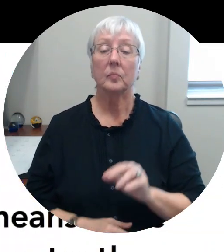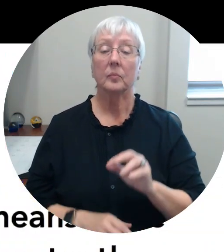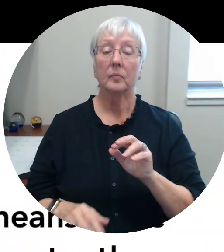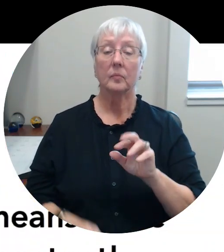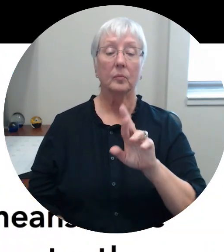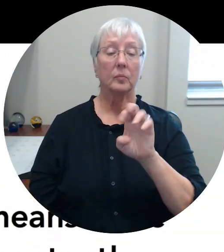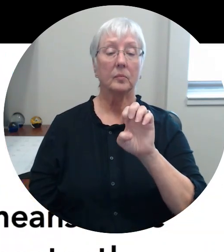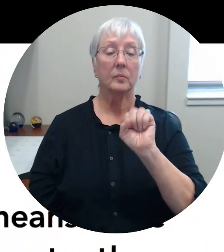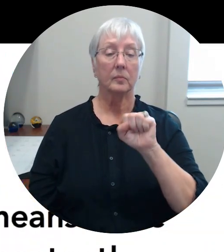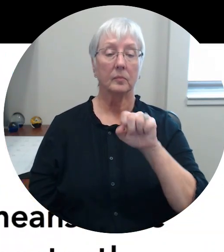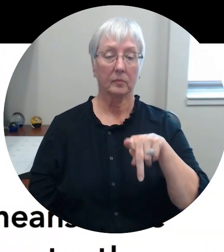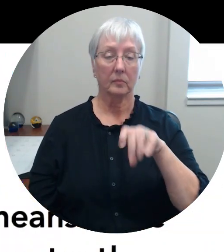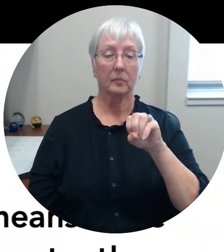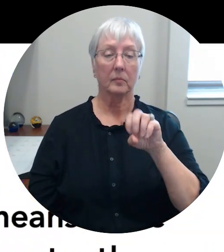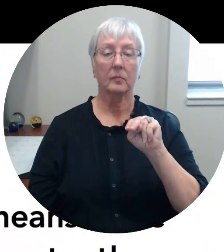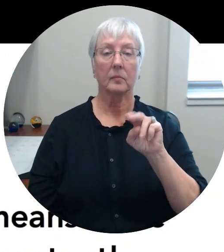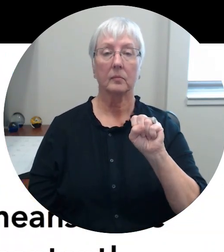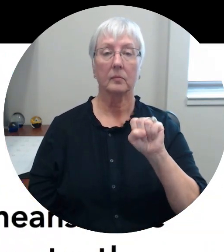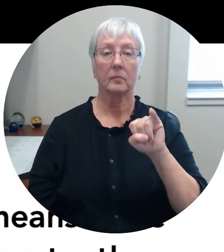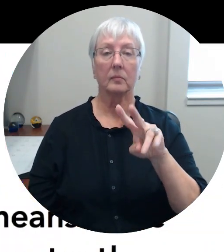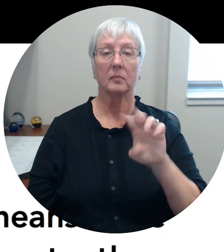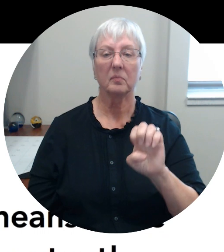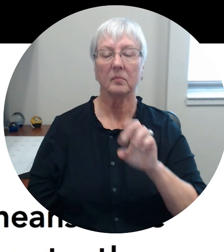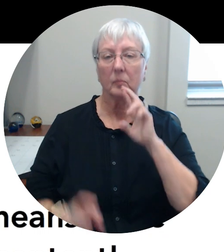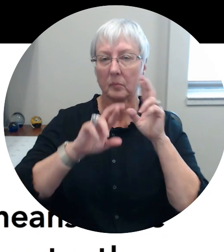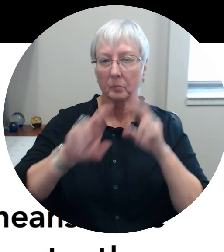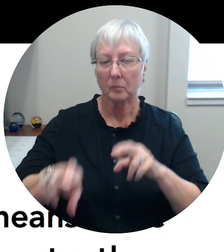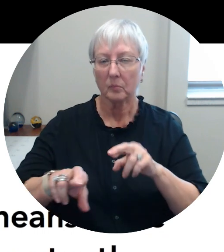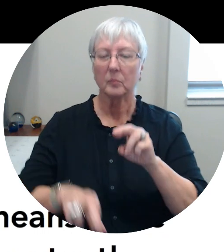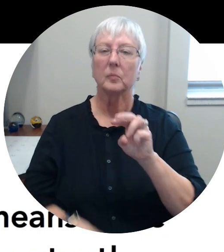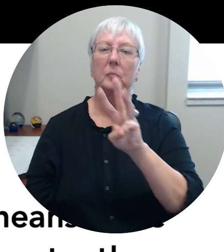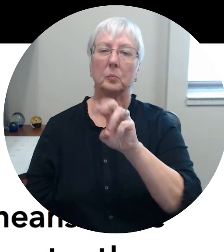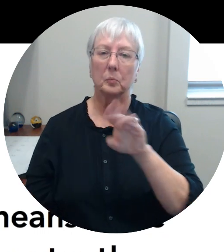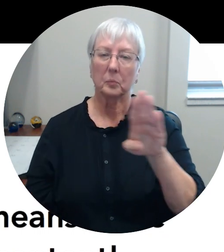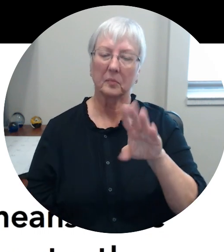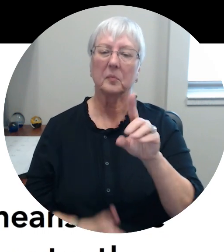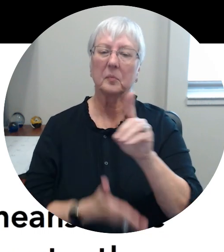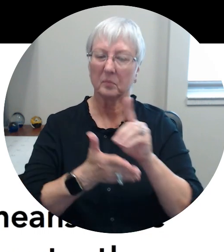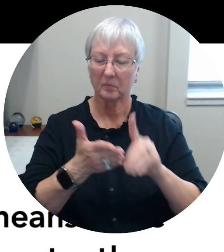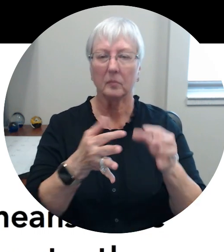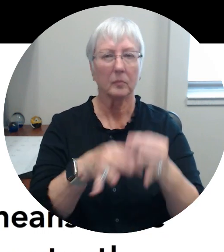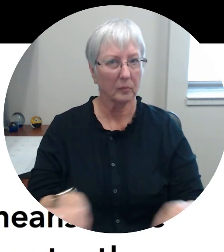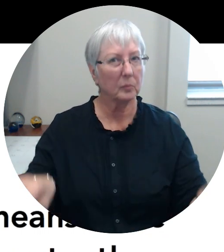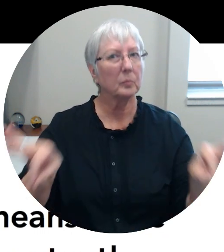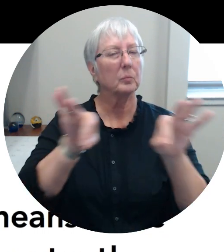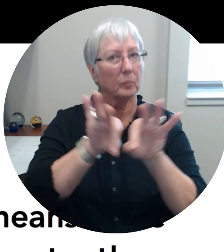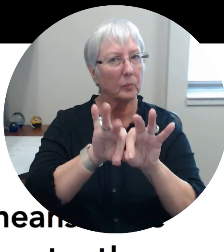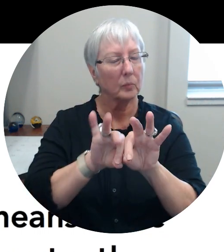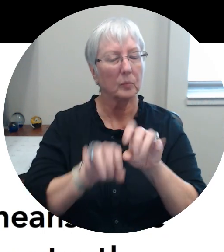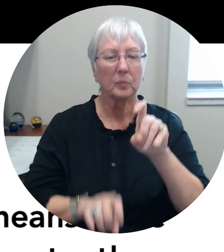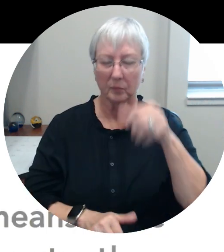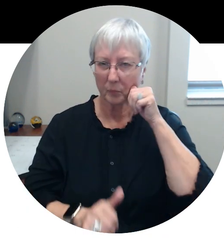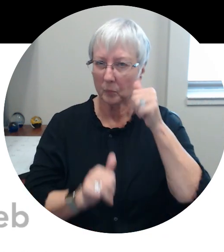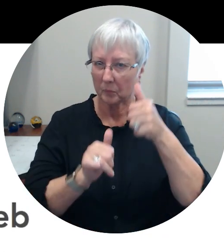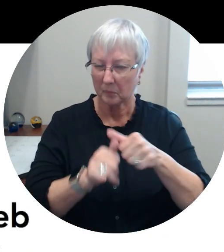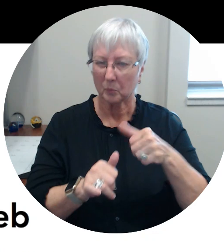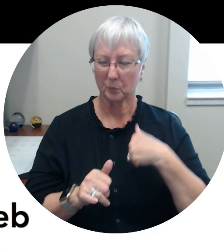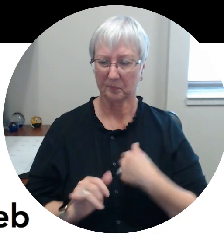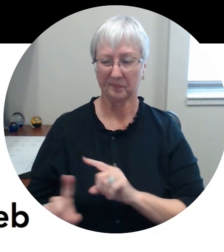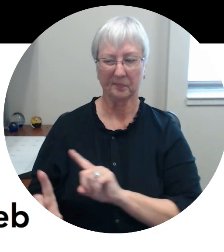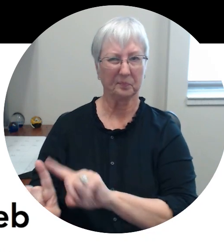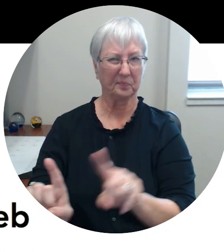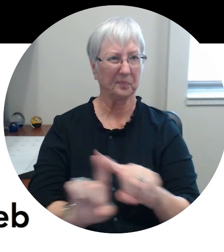web design changes the way we need to look at our web typography. When designing for a multitude of screen sizes, we look to designing systems and